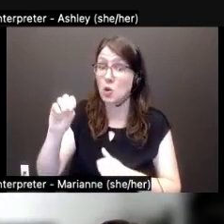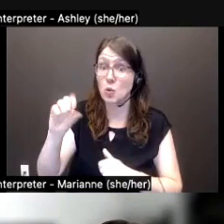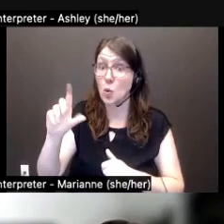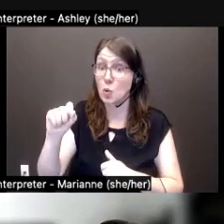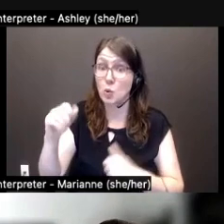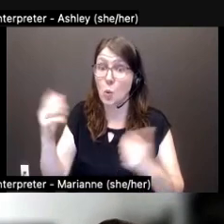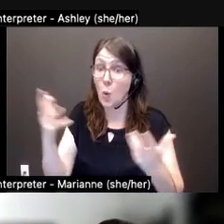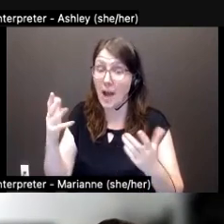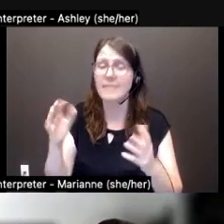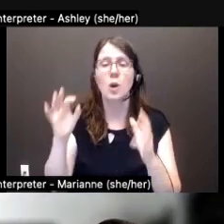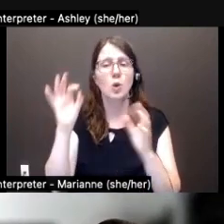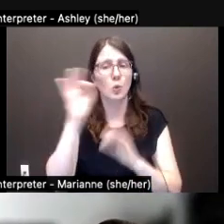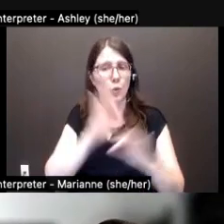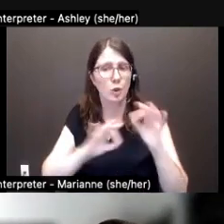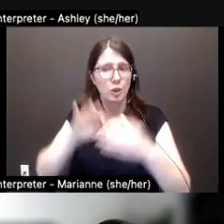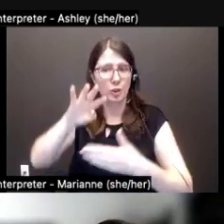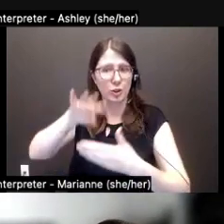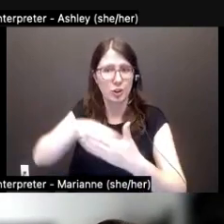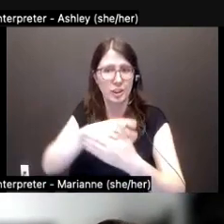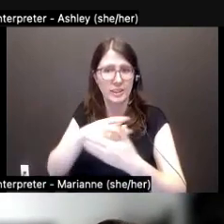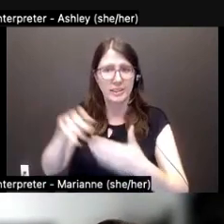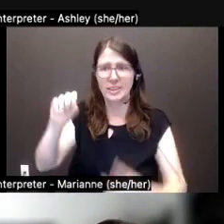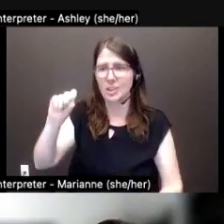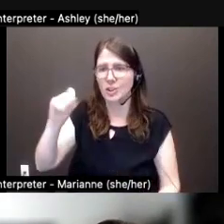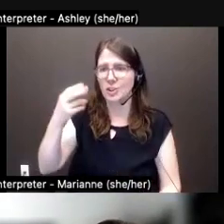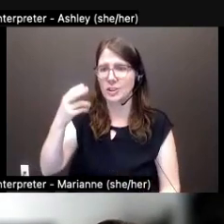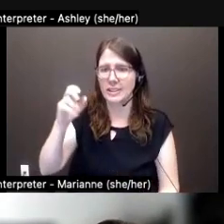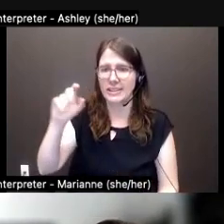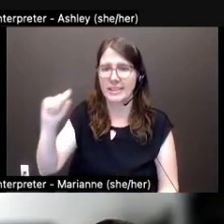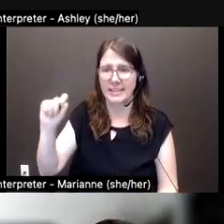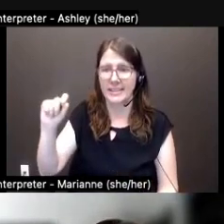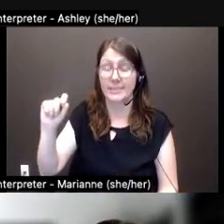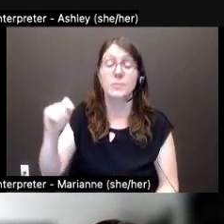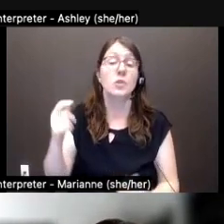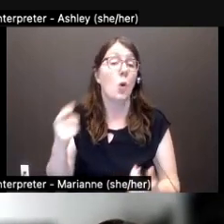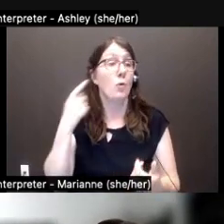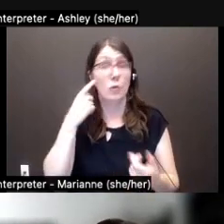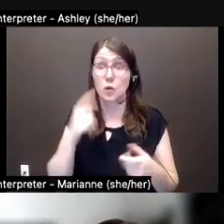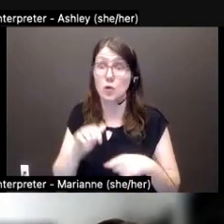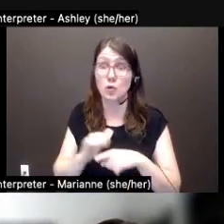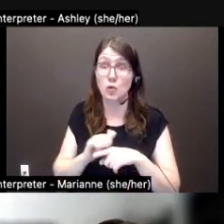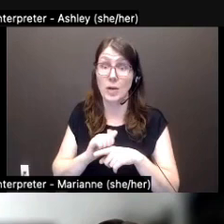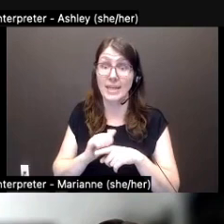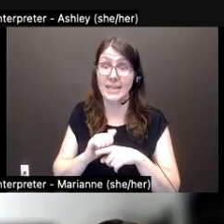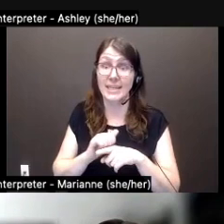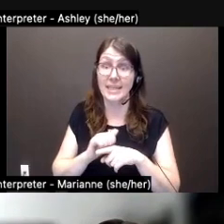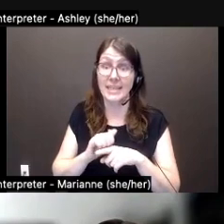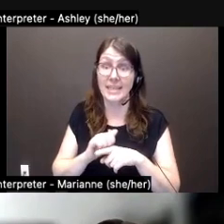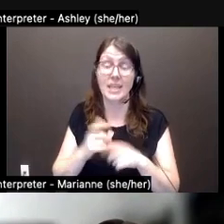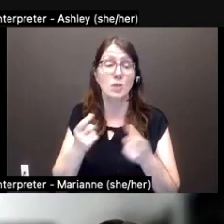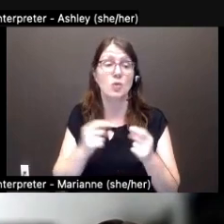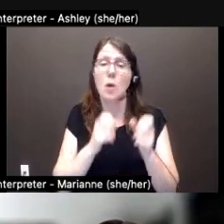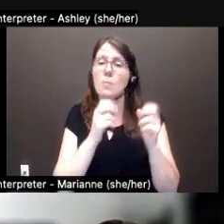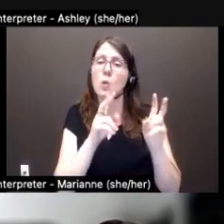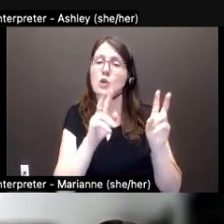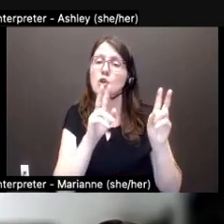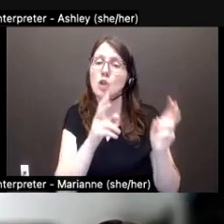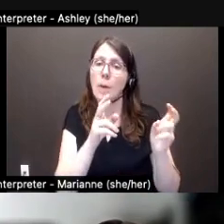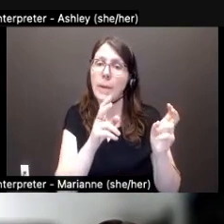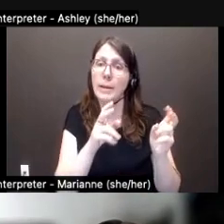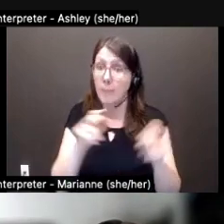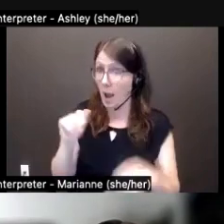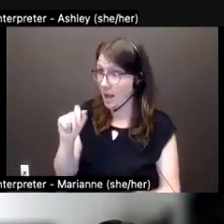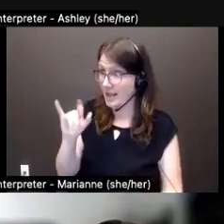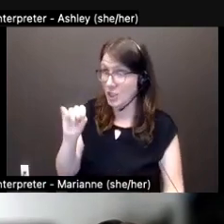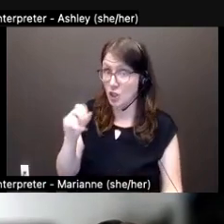during the training, we were saying, okay, what is the topic? Alicia, you're teaching. what are the difficulties? What do you think the topic that